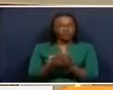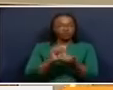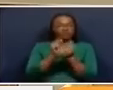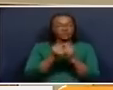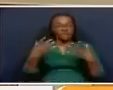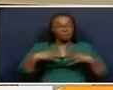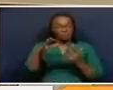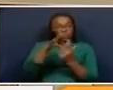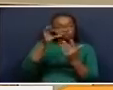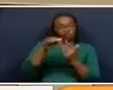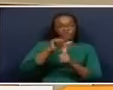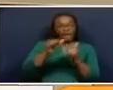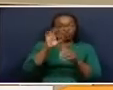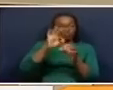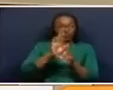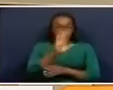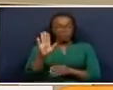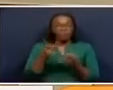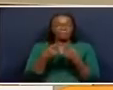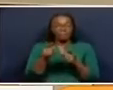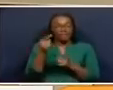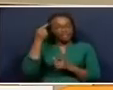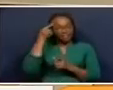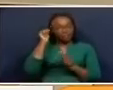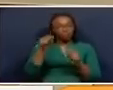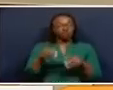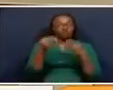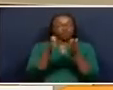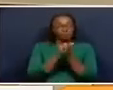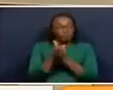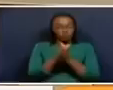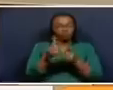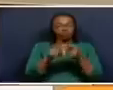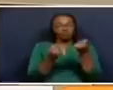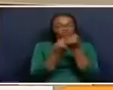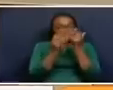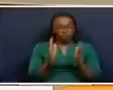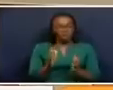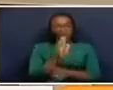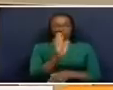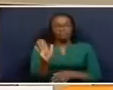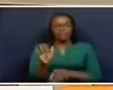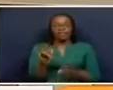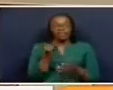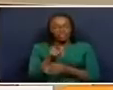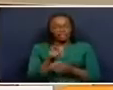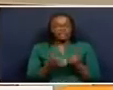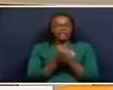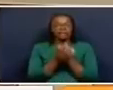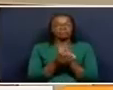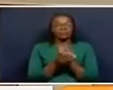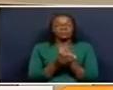people's choice about who they'll vote for, I think it does give passion to their support base, and that helps in turning them out.